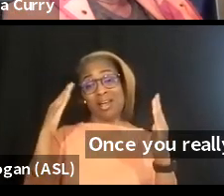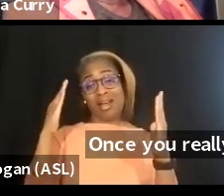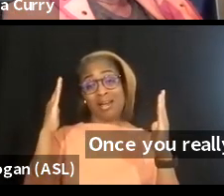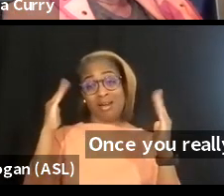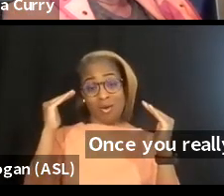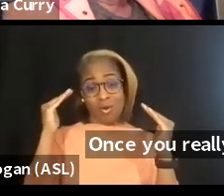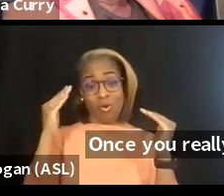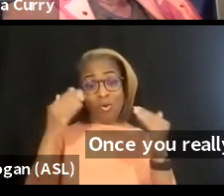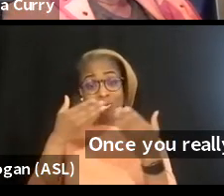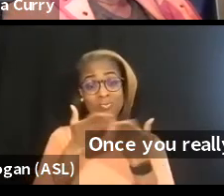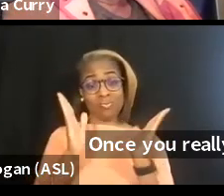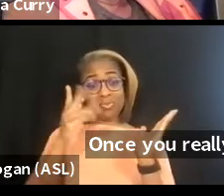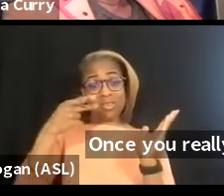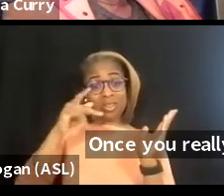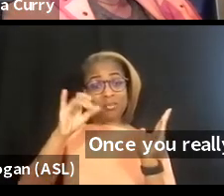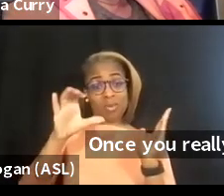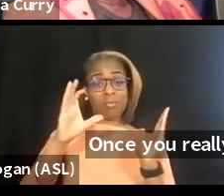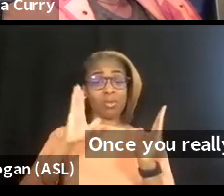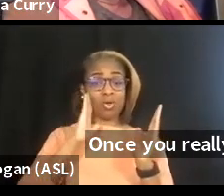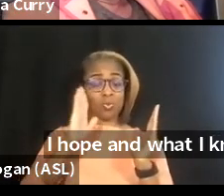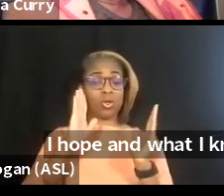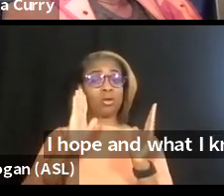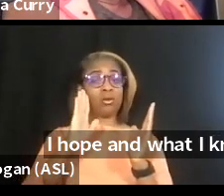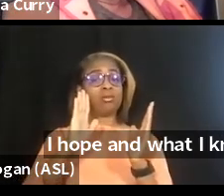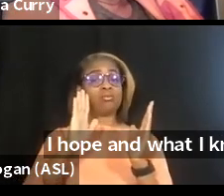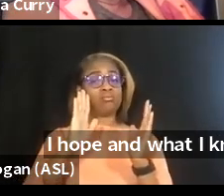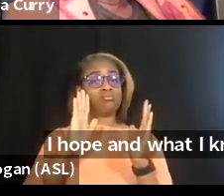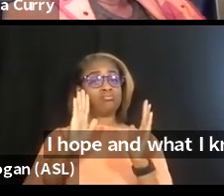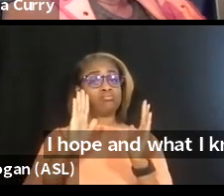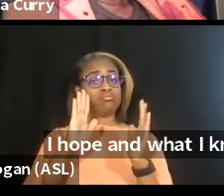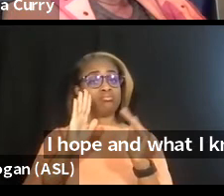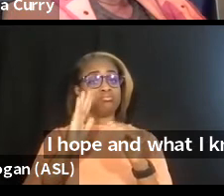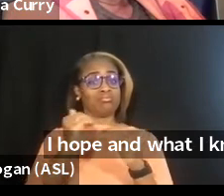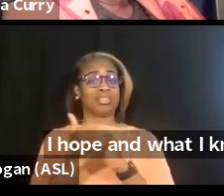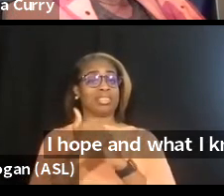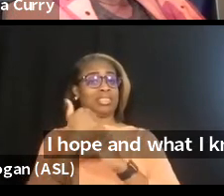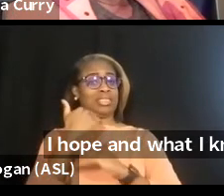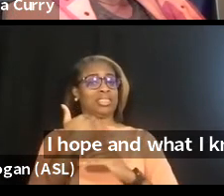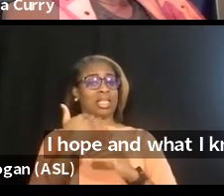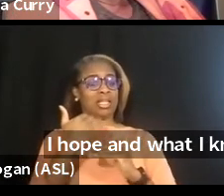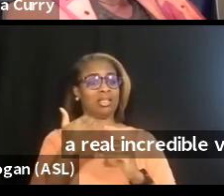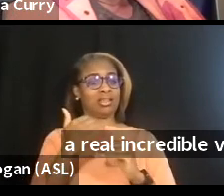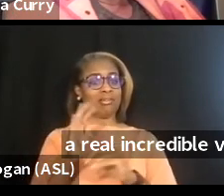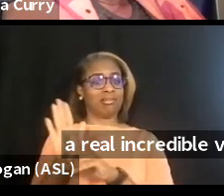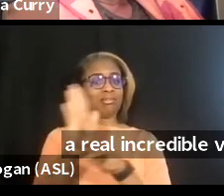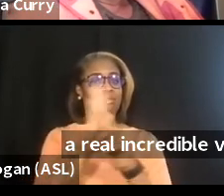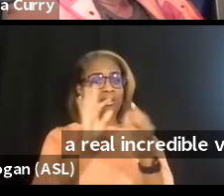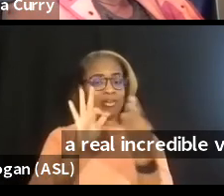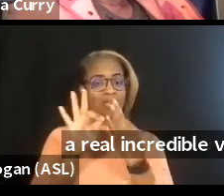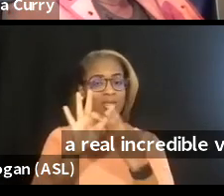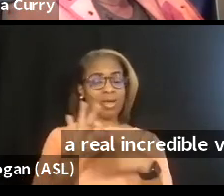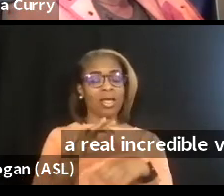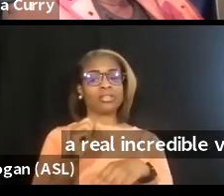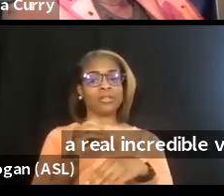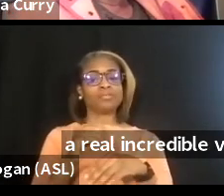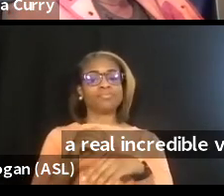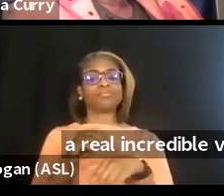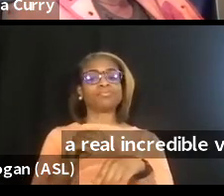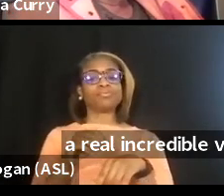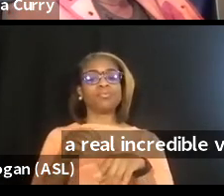is just a real incredible volume of input from the public. And so as secretary without a vote of the